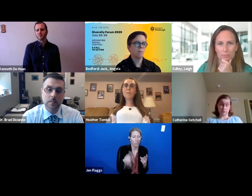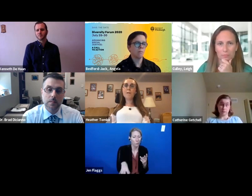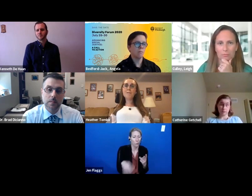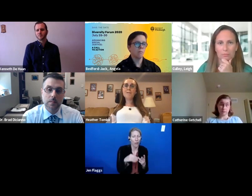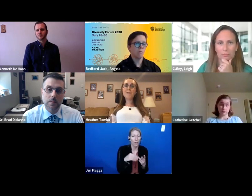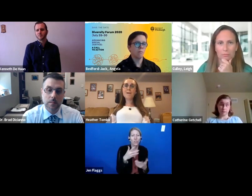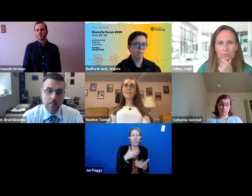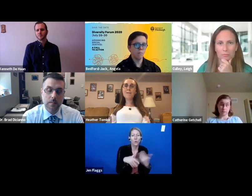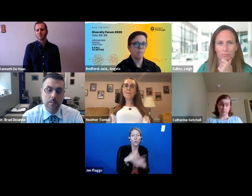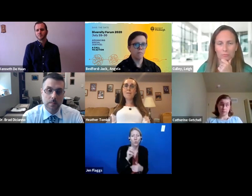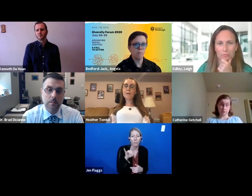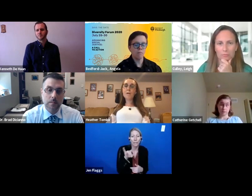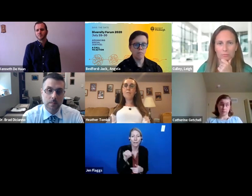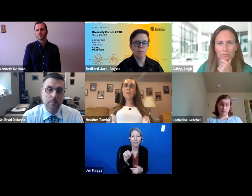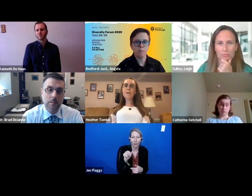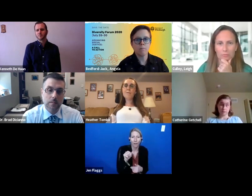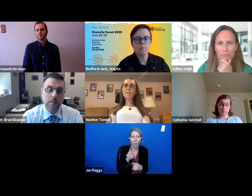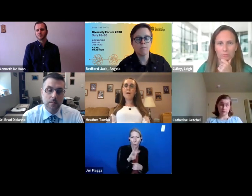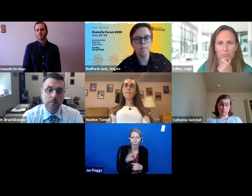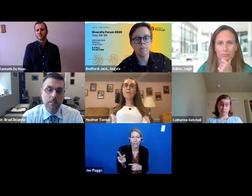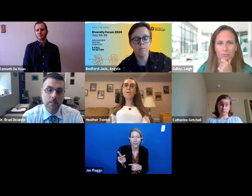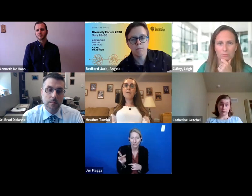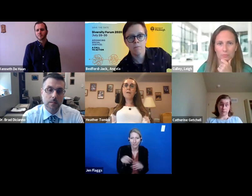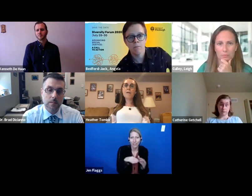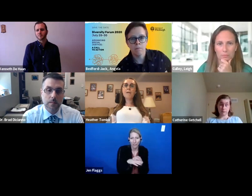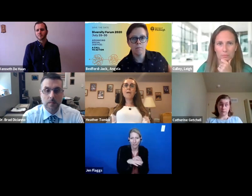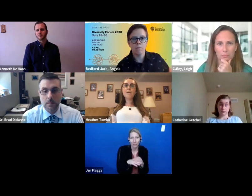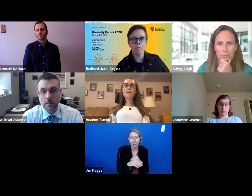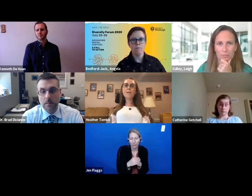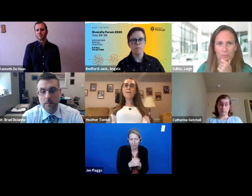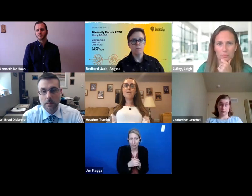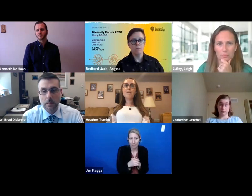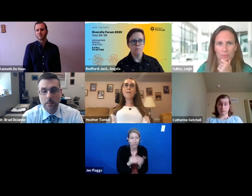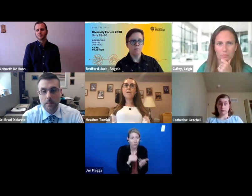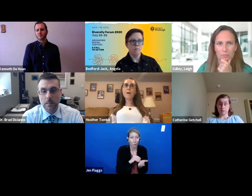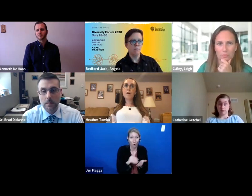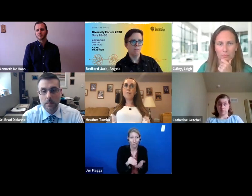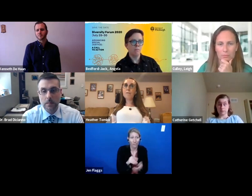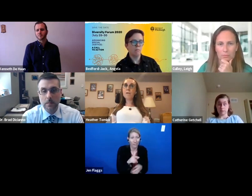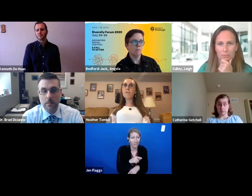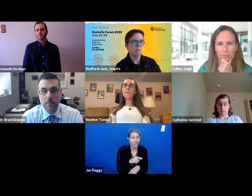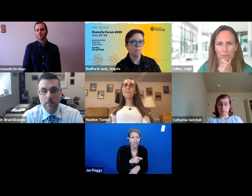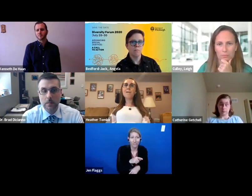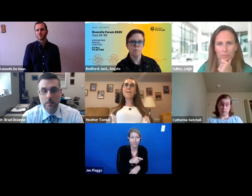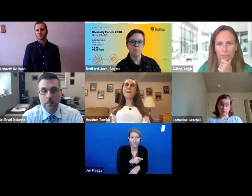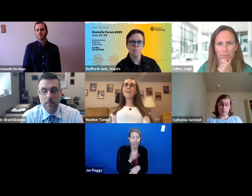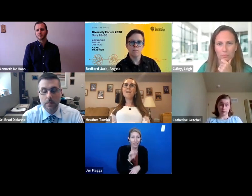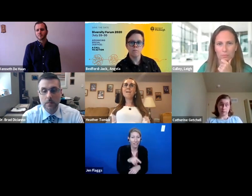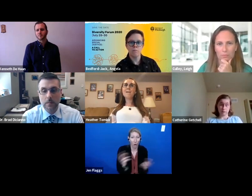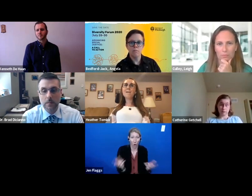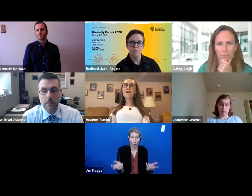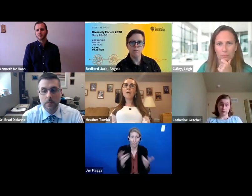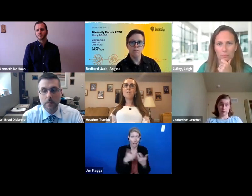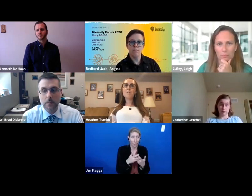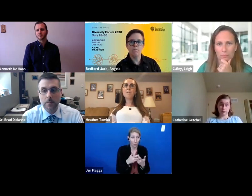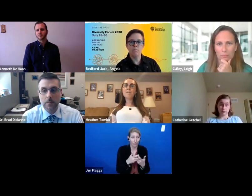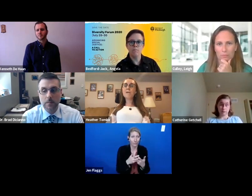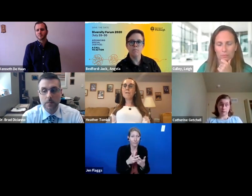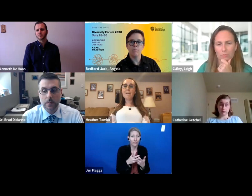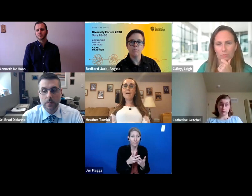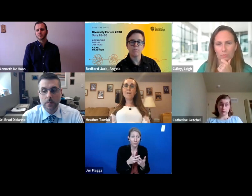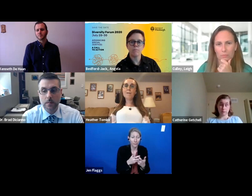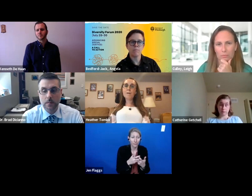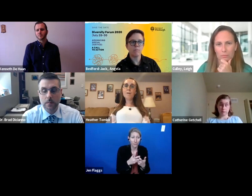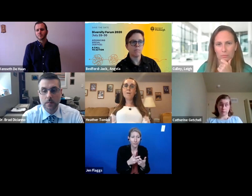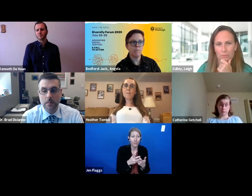media websites accessibility, because often the accommodations and the